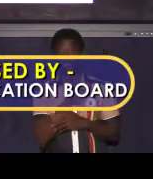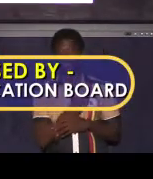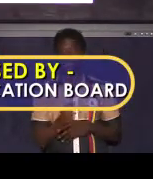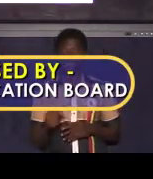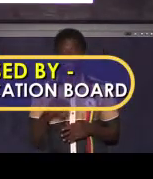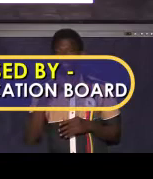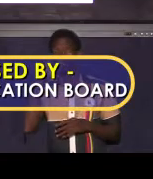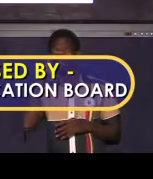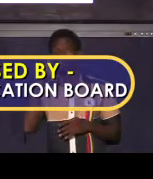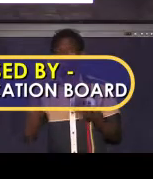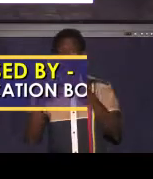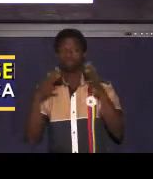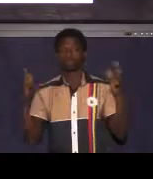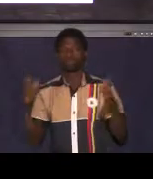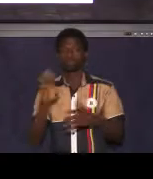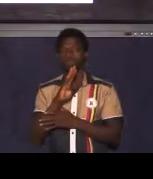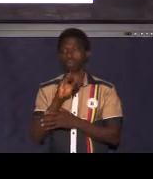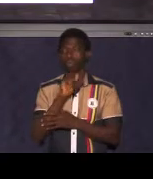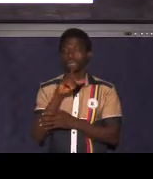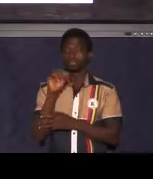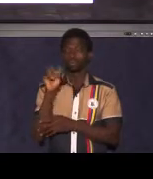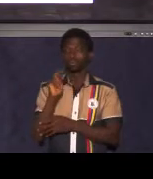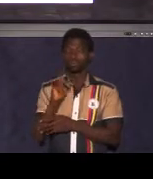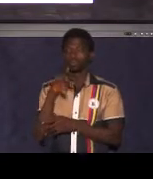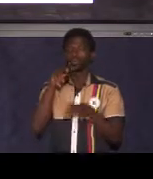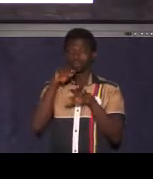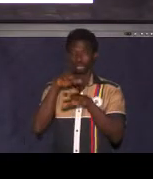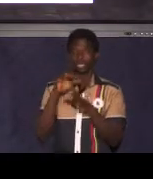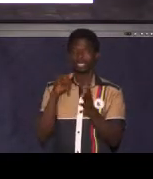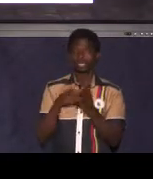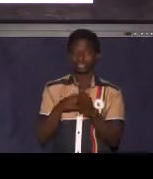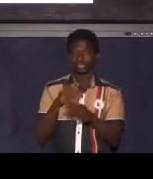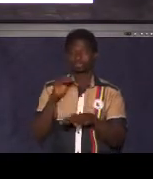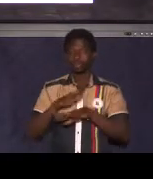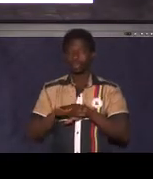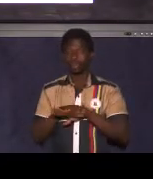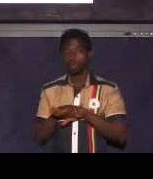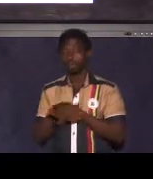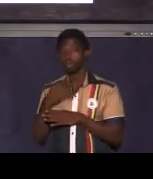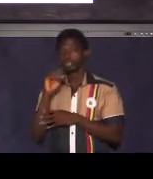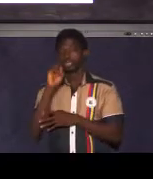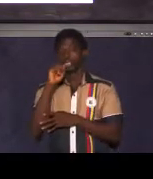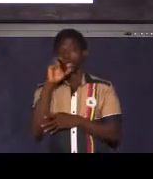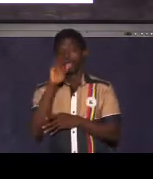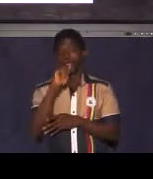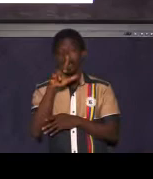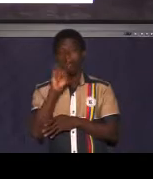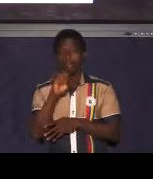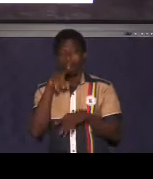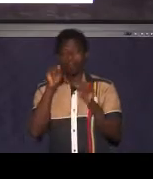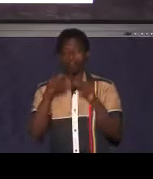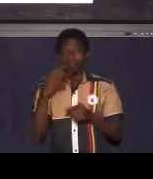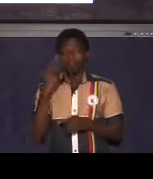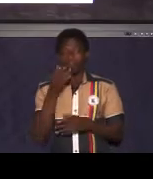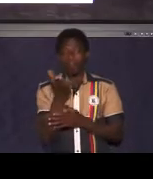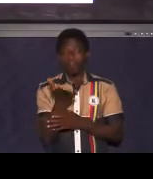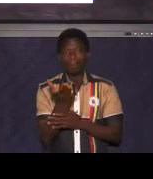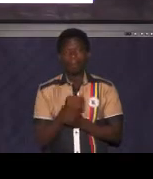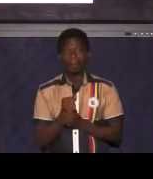is a blown balloon and this is another blown balloon. Looking at it on the scale, you can see